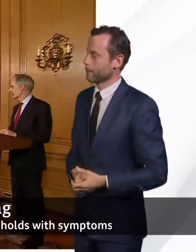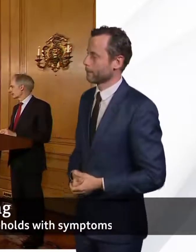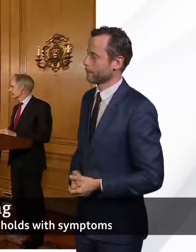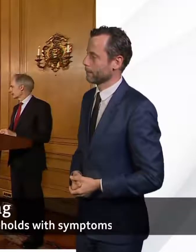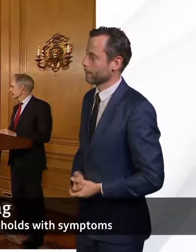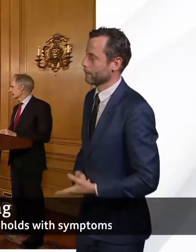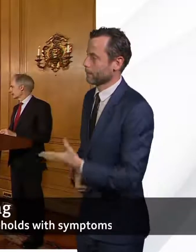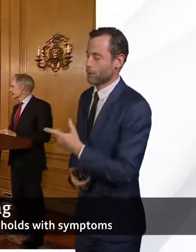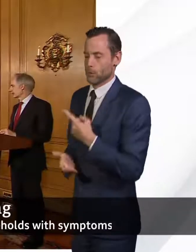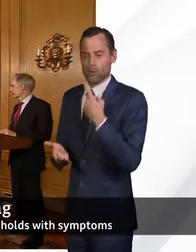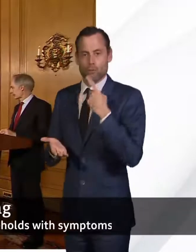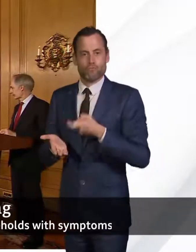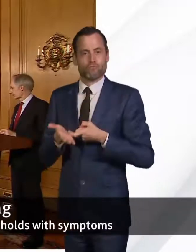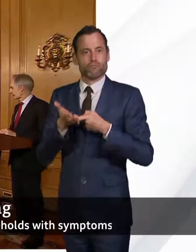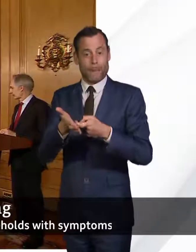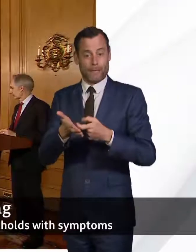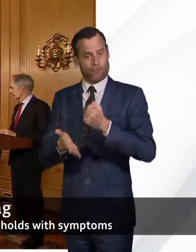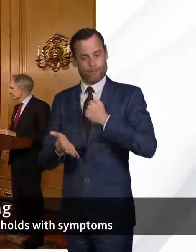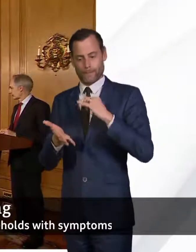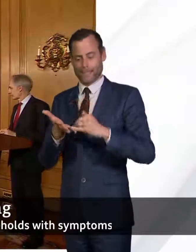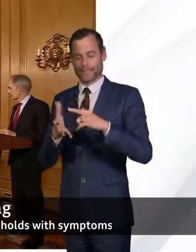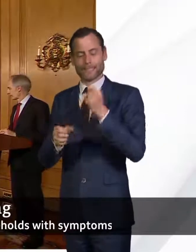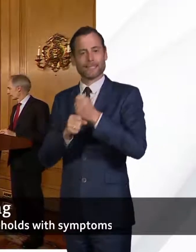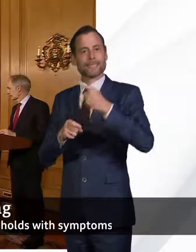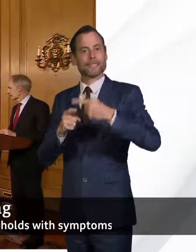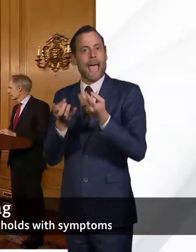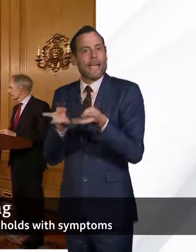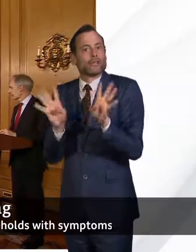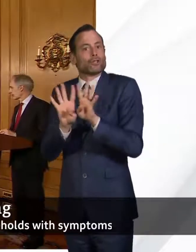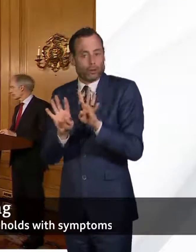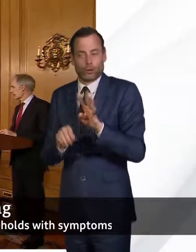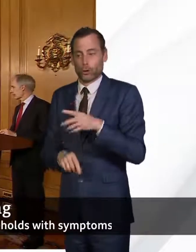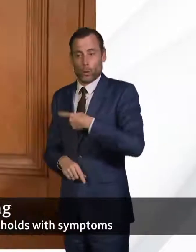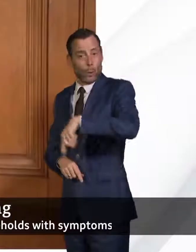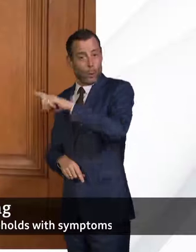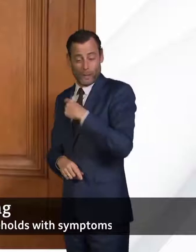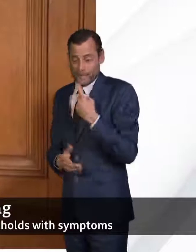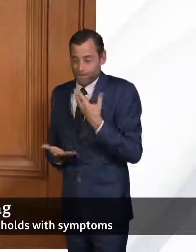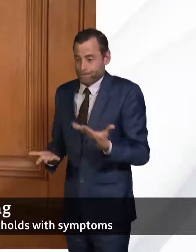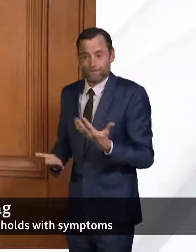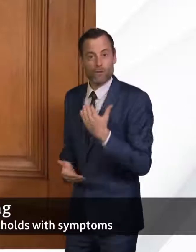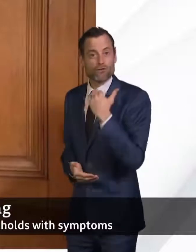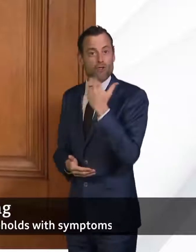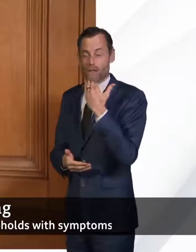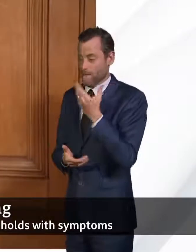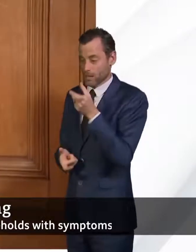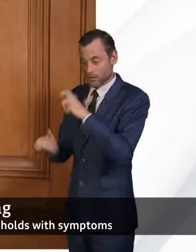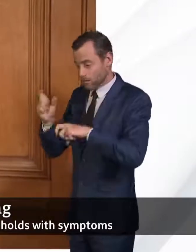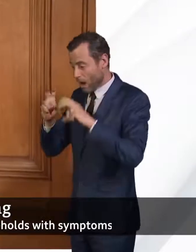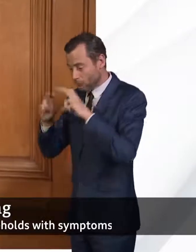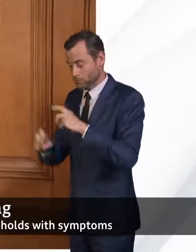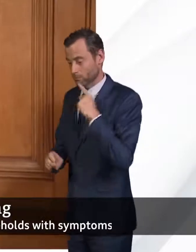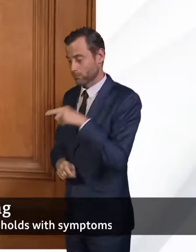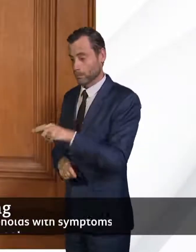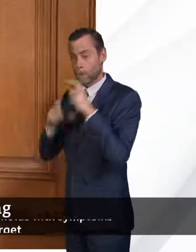The recommendation from SAGE is completely clear, which is that there is weak evidence of a small effect in which